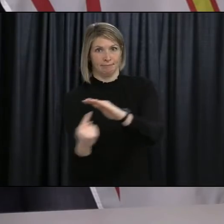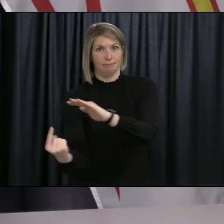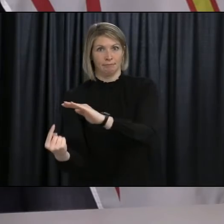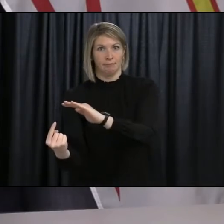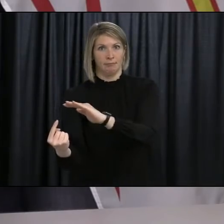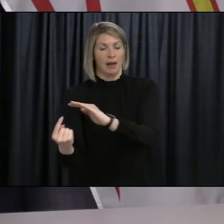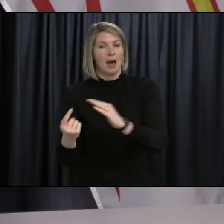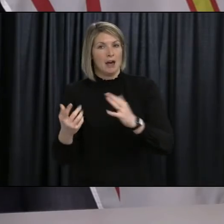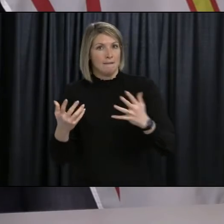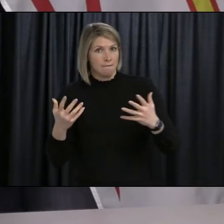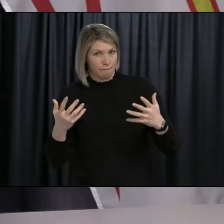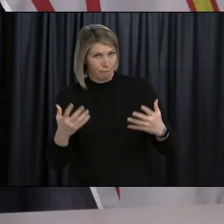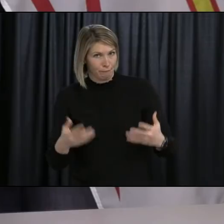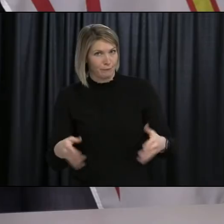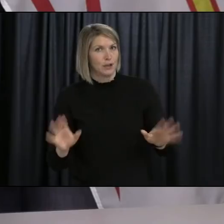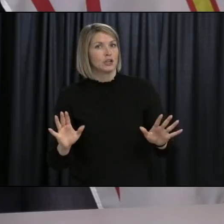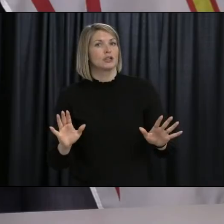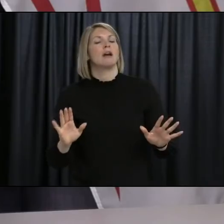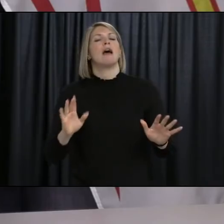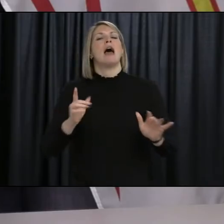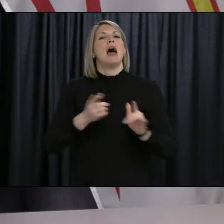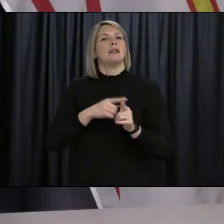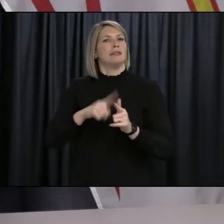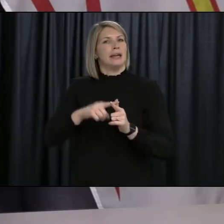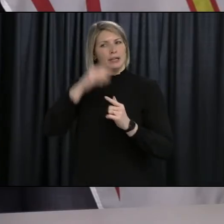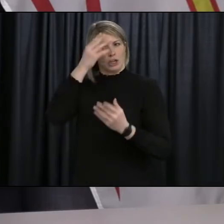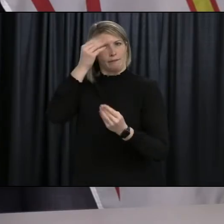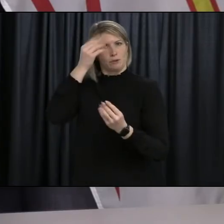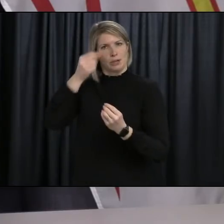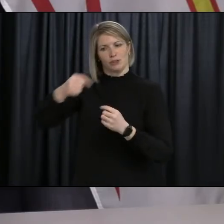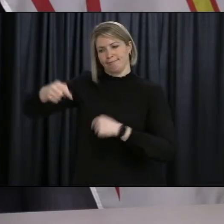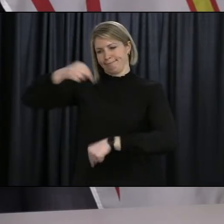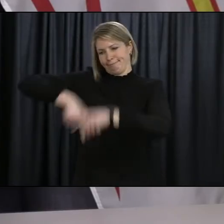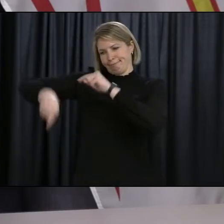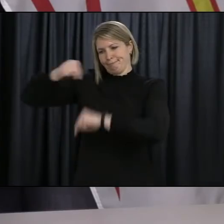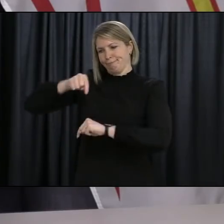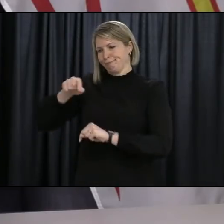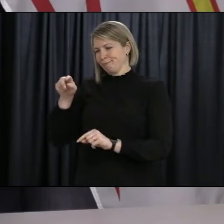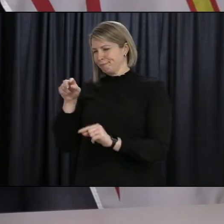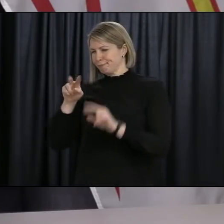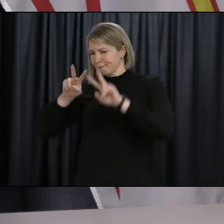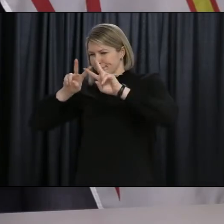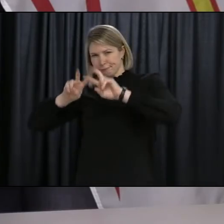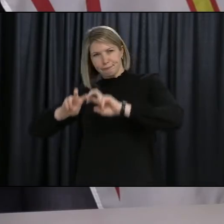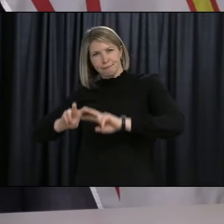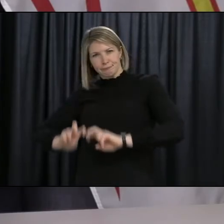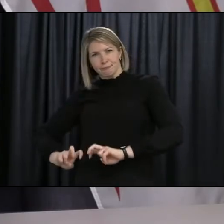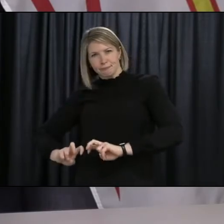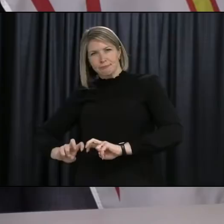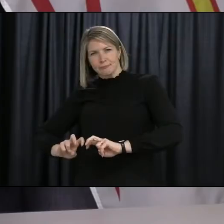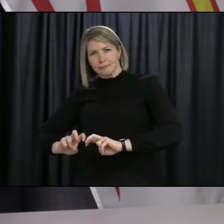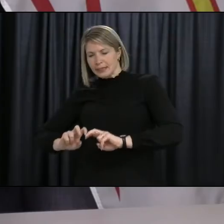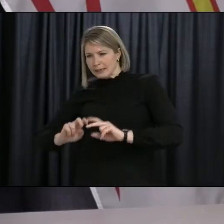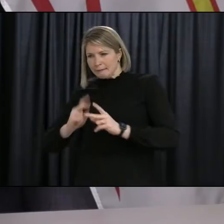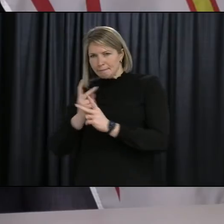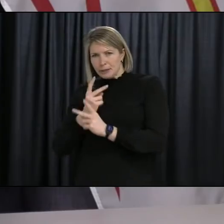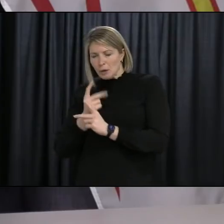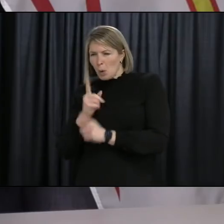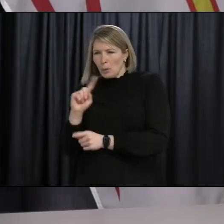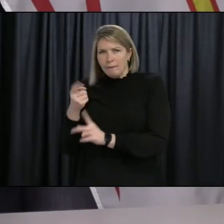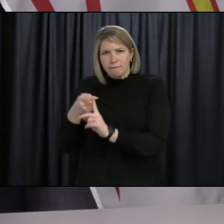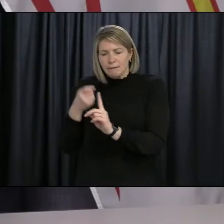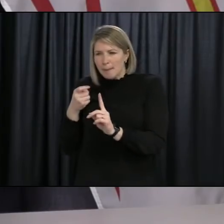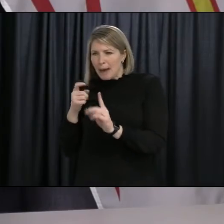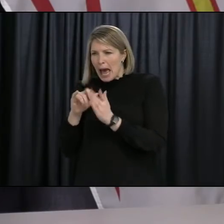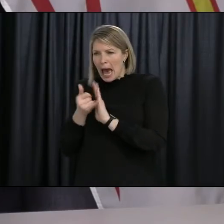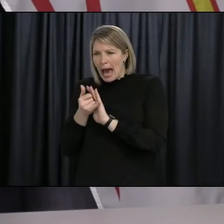have better control of things and really understand what's happening with this outbreak,